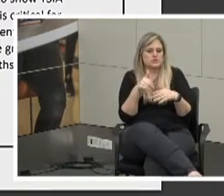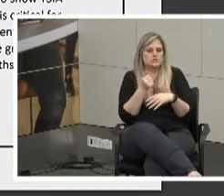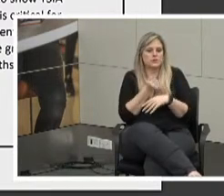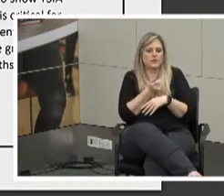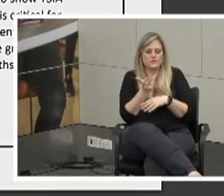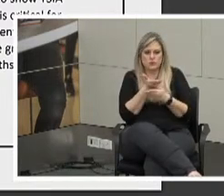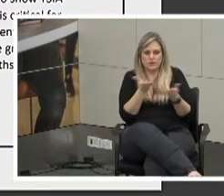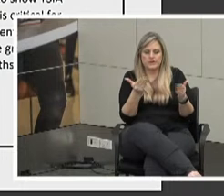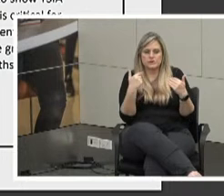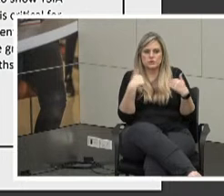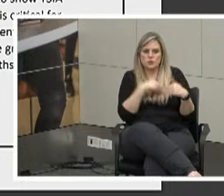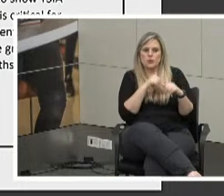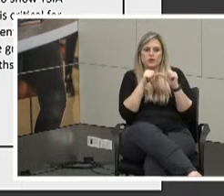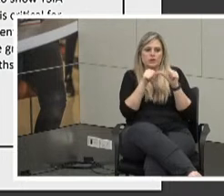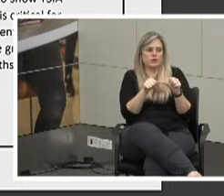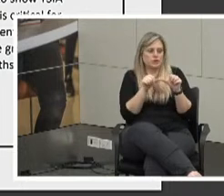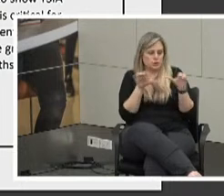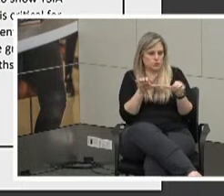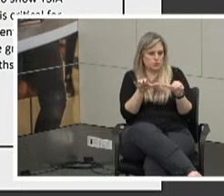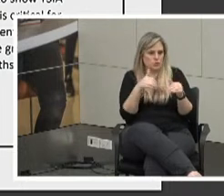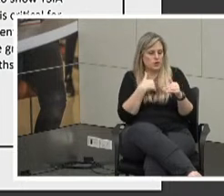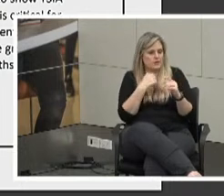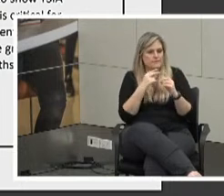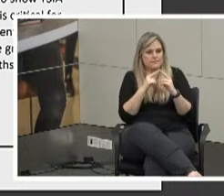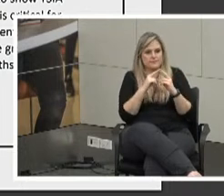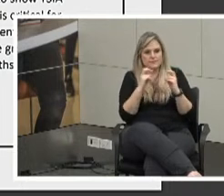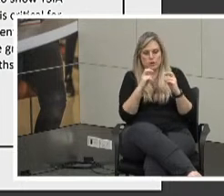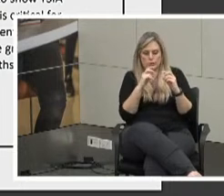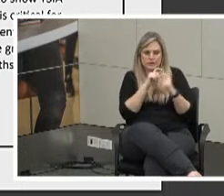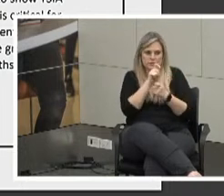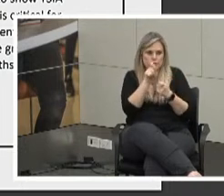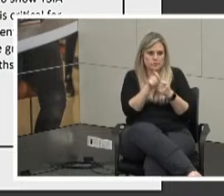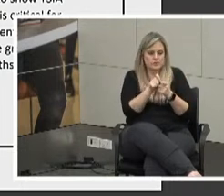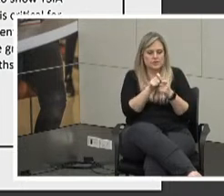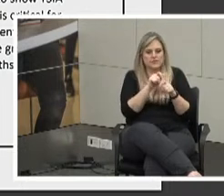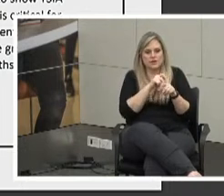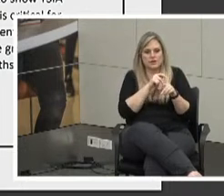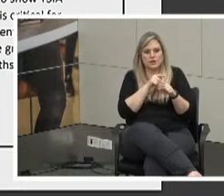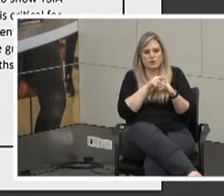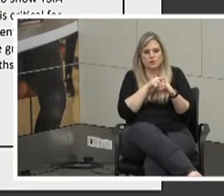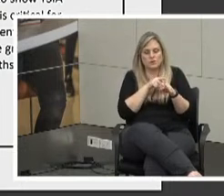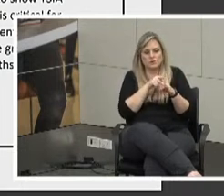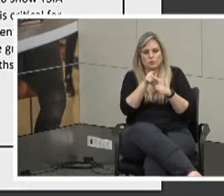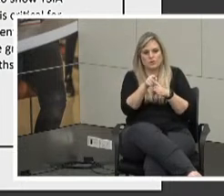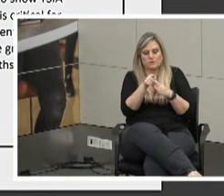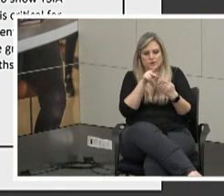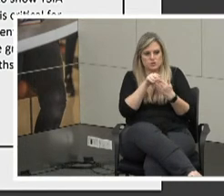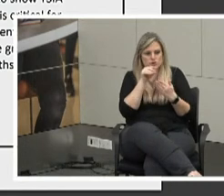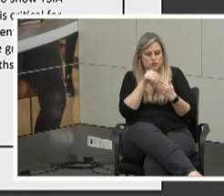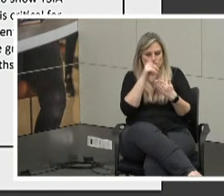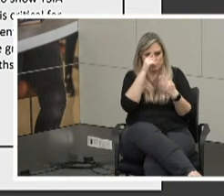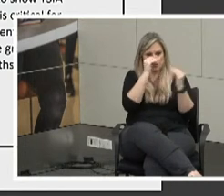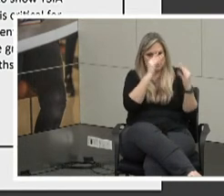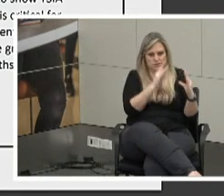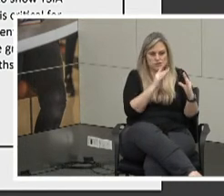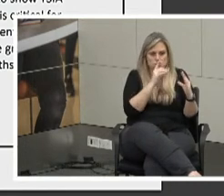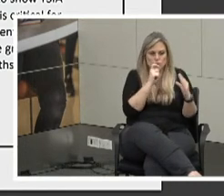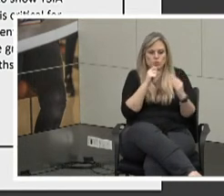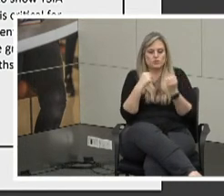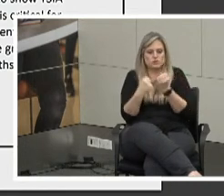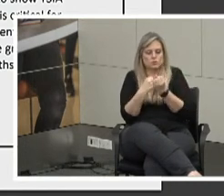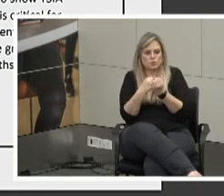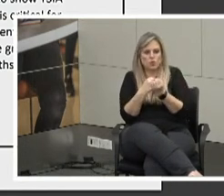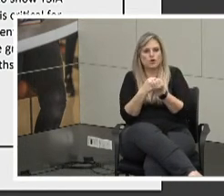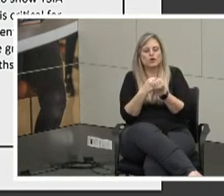of things we've continued to do um we have very targeted professional learning for our teachers and our campuses that support emerge of bilingual